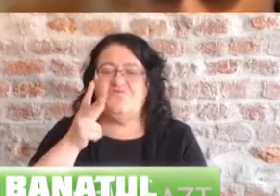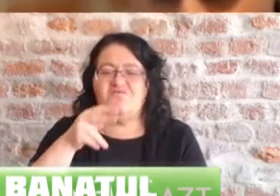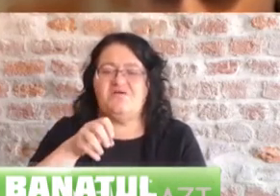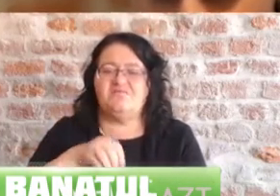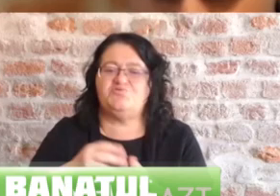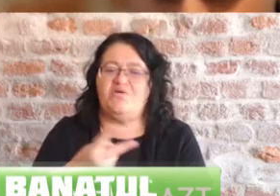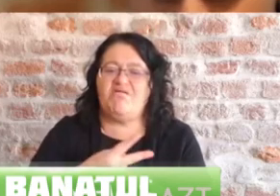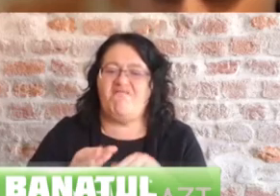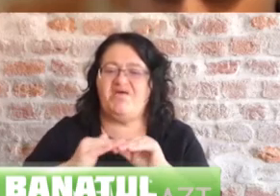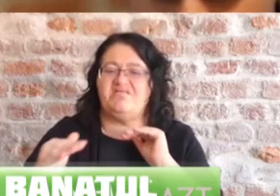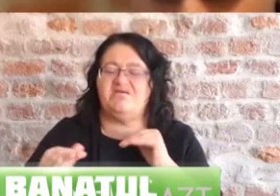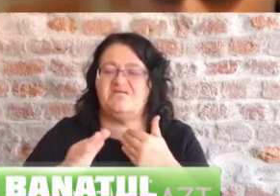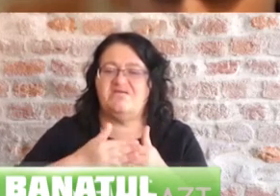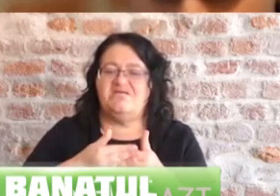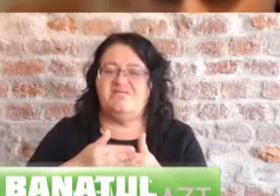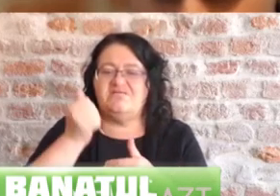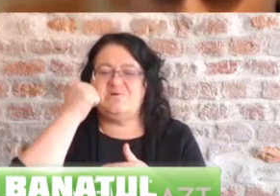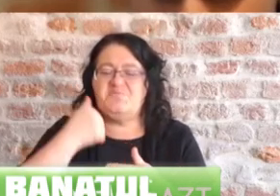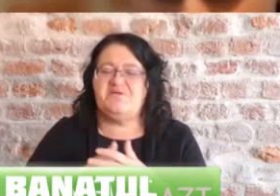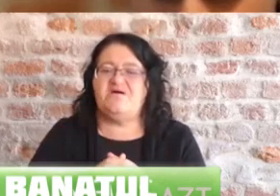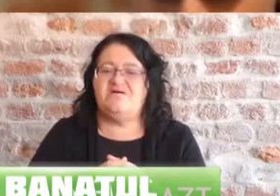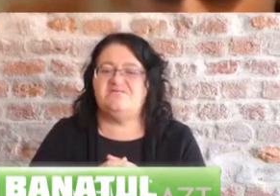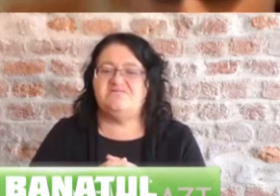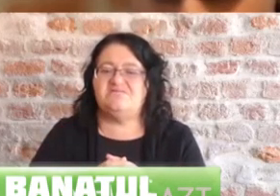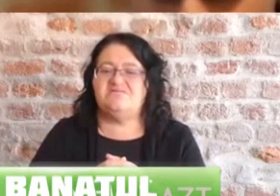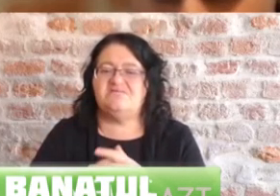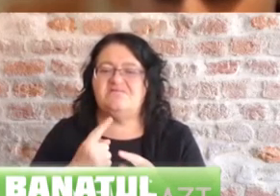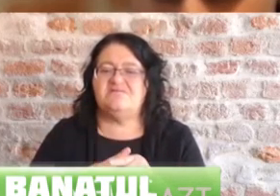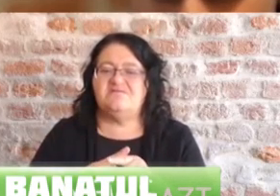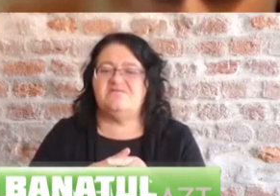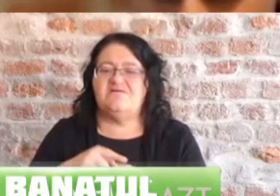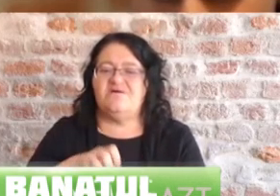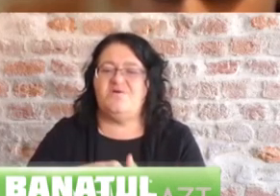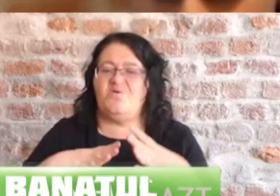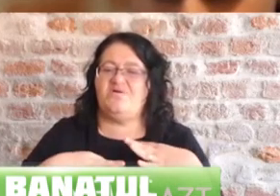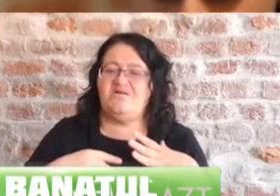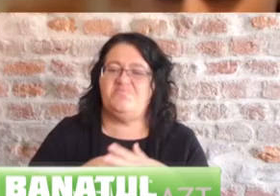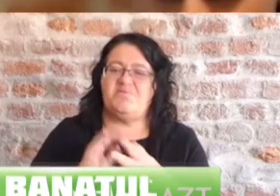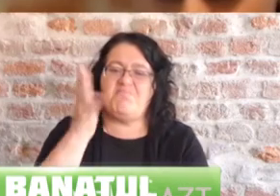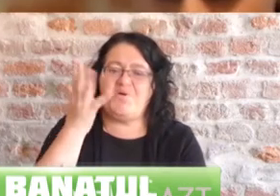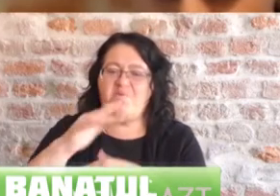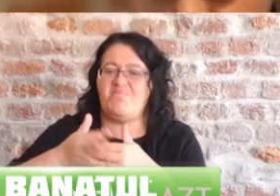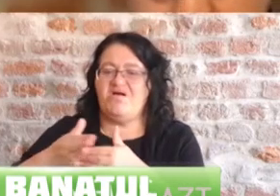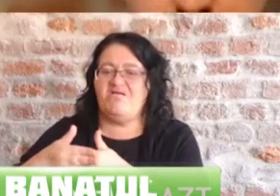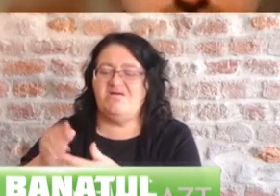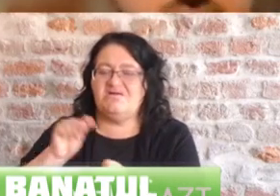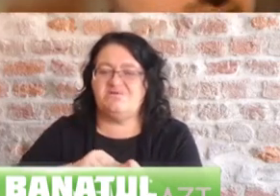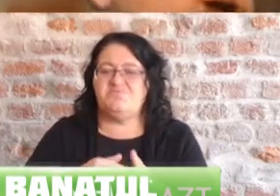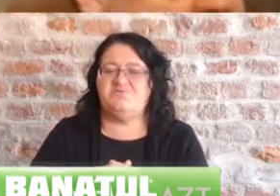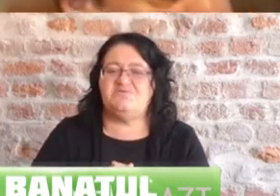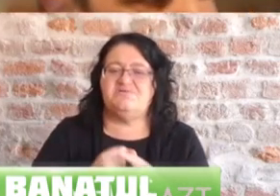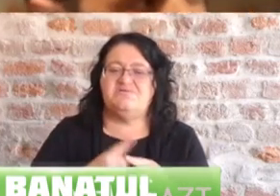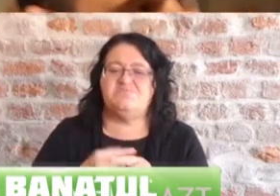terraces spanning the square to brisk walks alongside the tree-lined perimeters